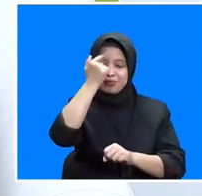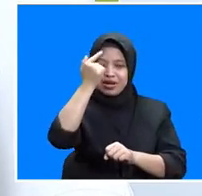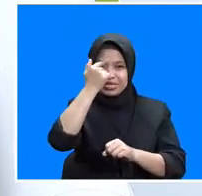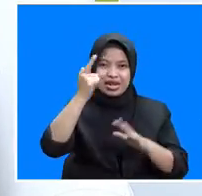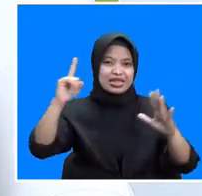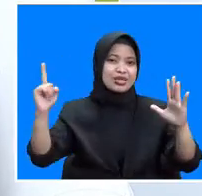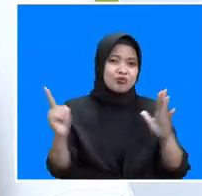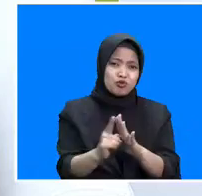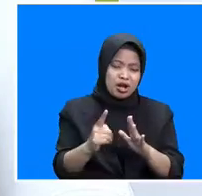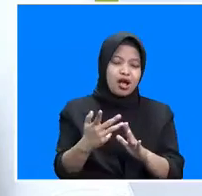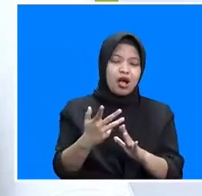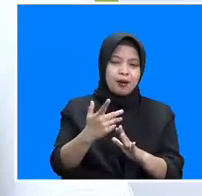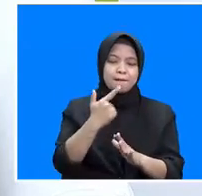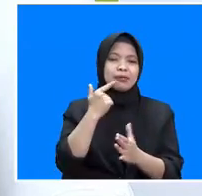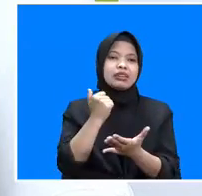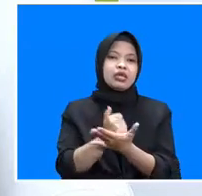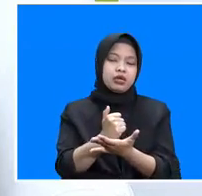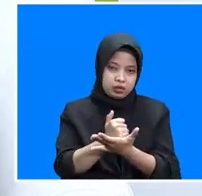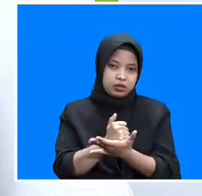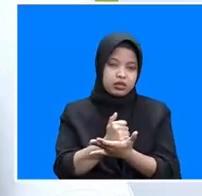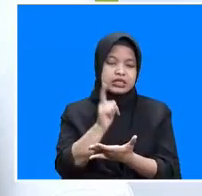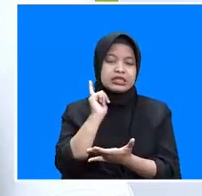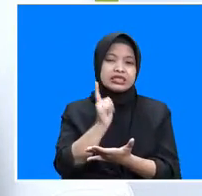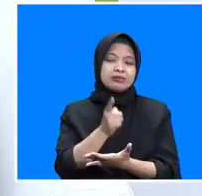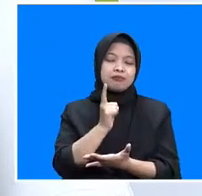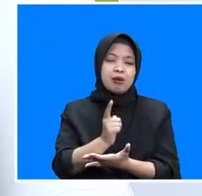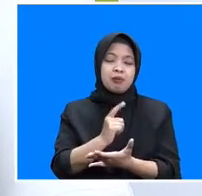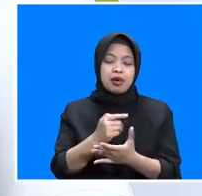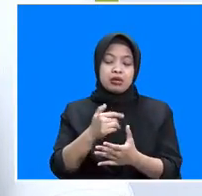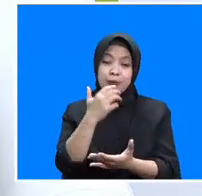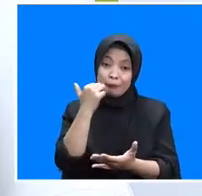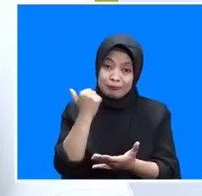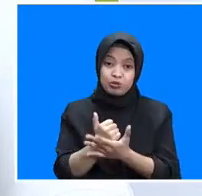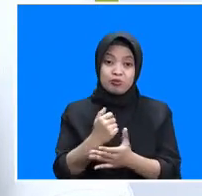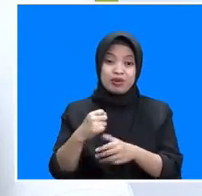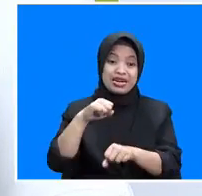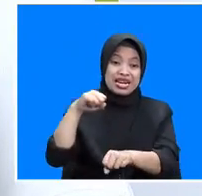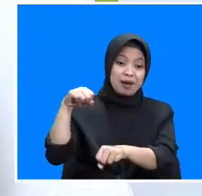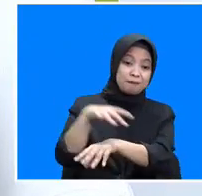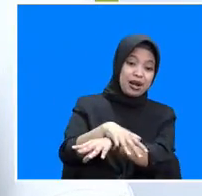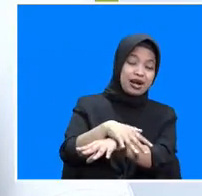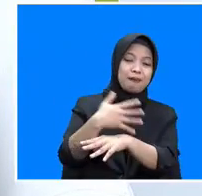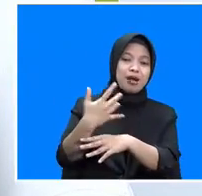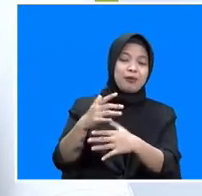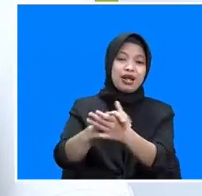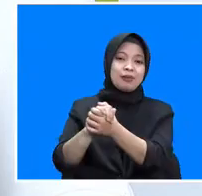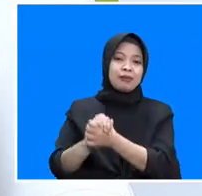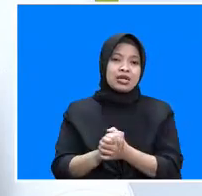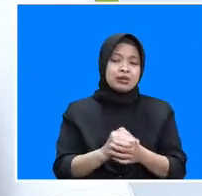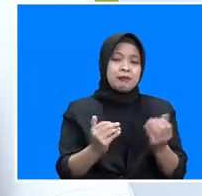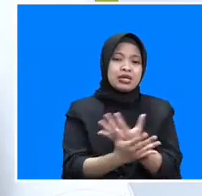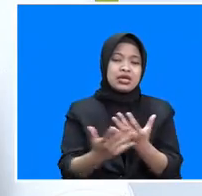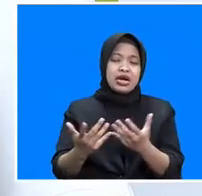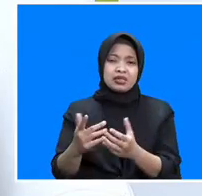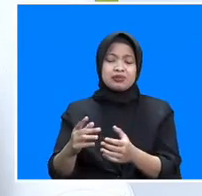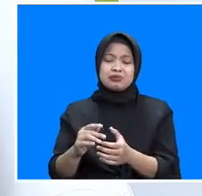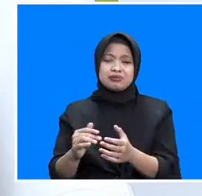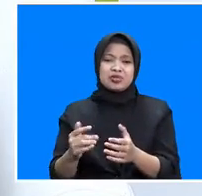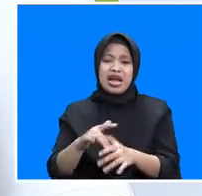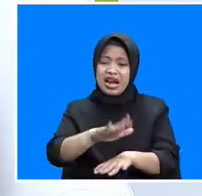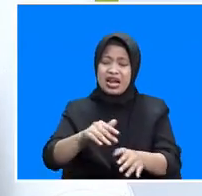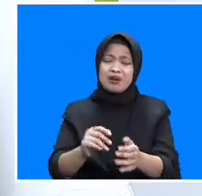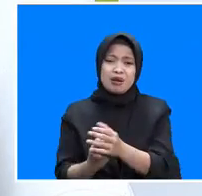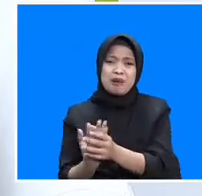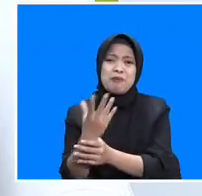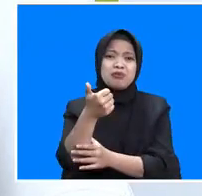in terms of the well-being of students and the learning outcome of students. So now is a very important time that